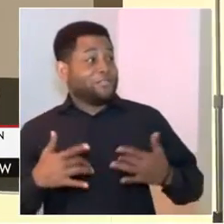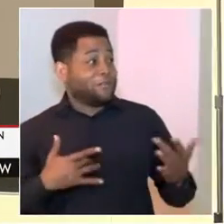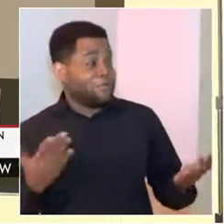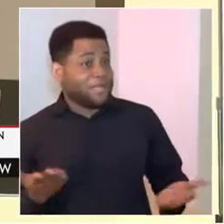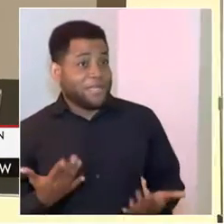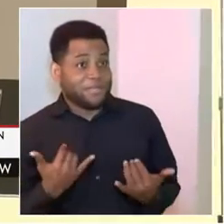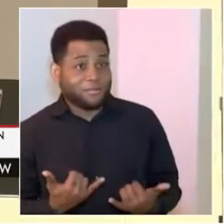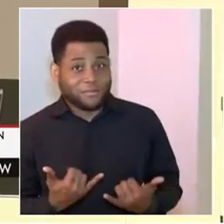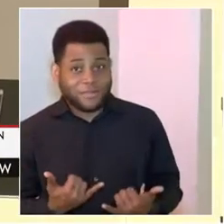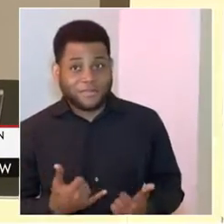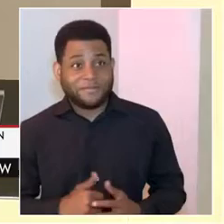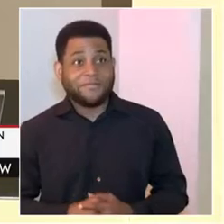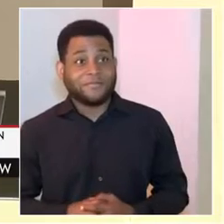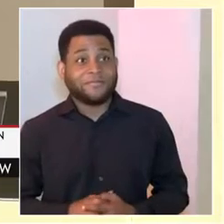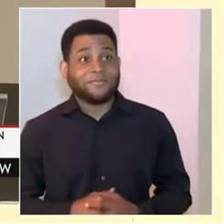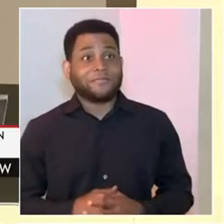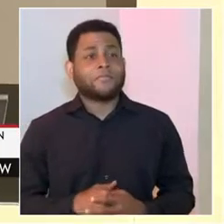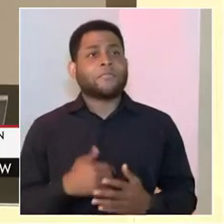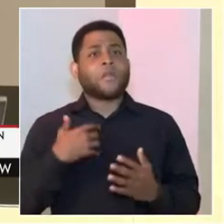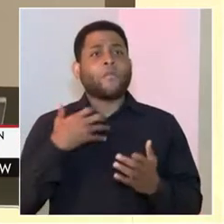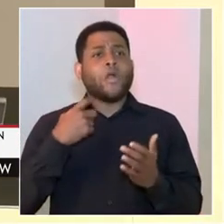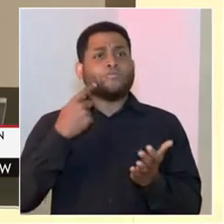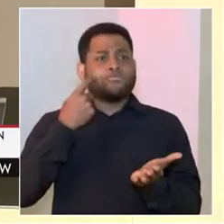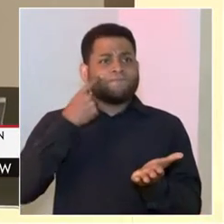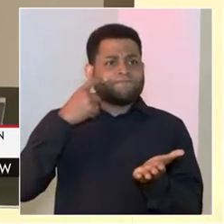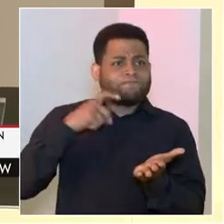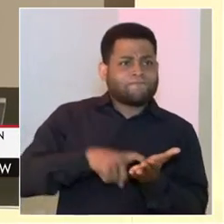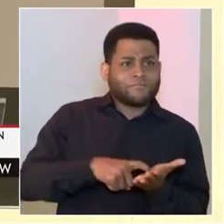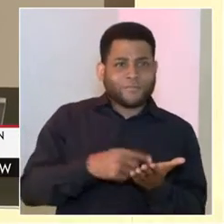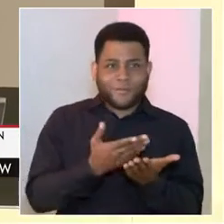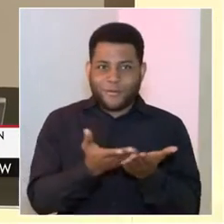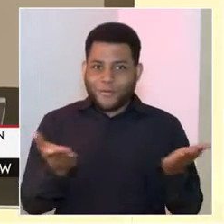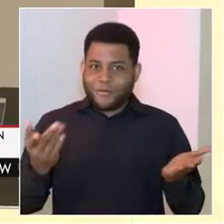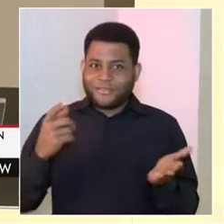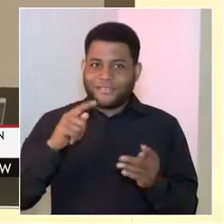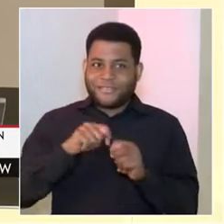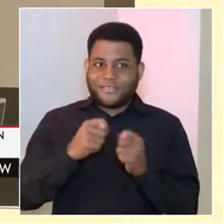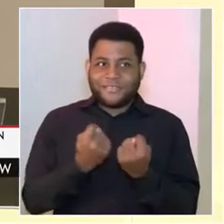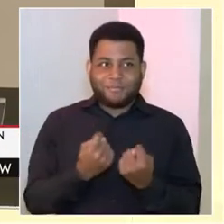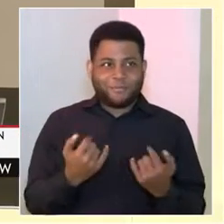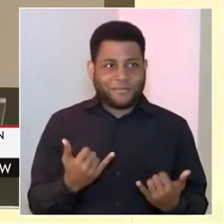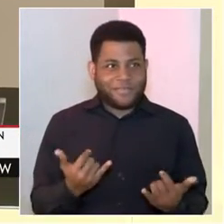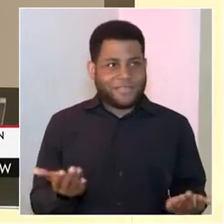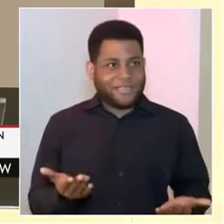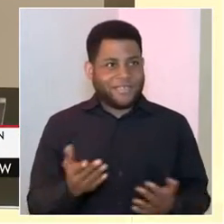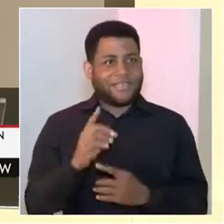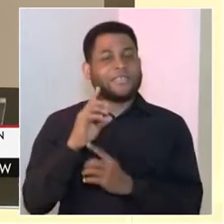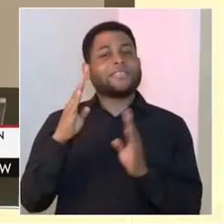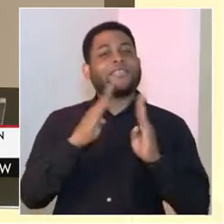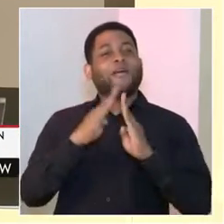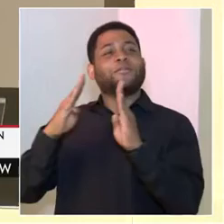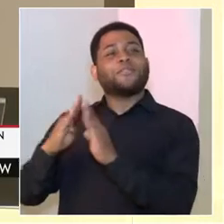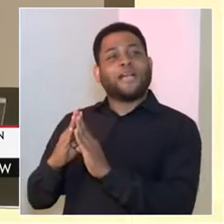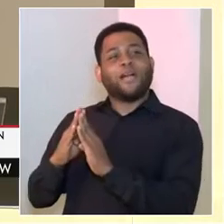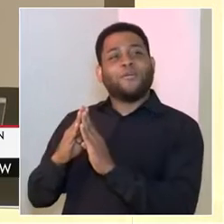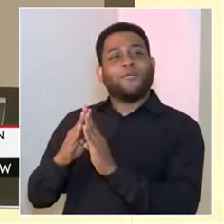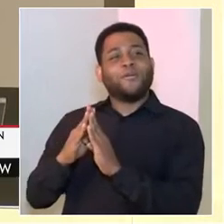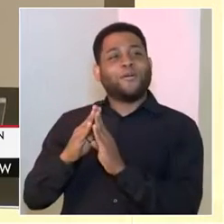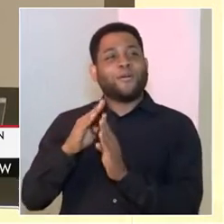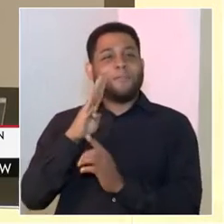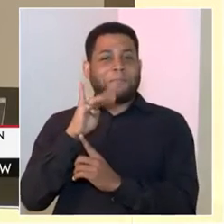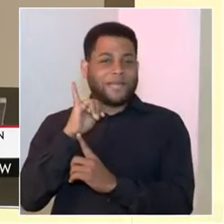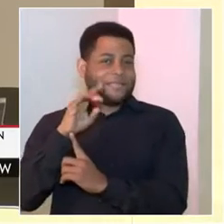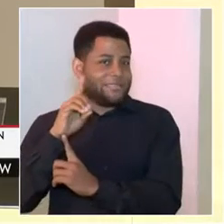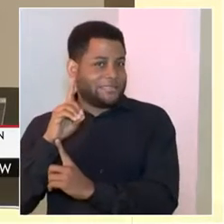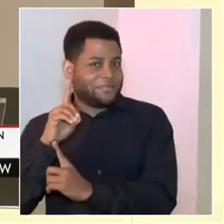the entire team at the downtown bid led by Jaron Price. Please give them a big round of